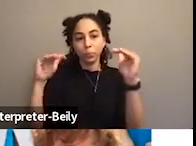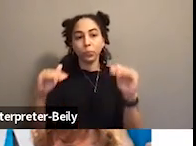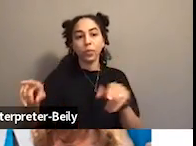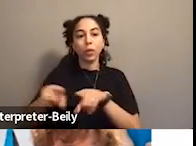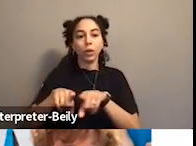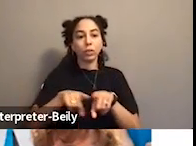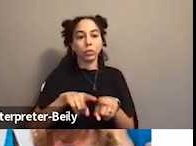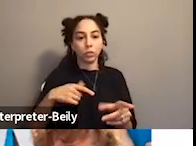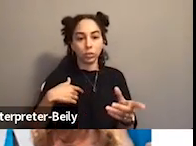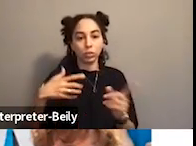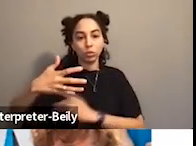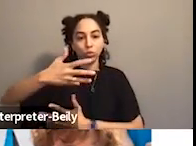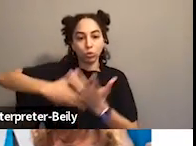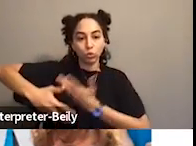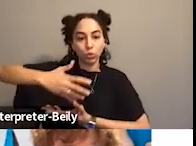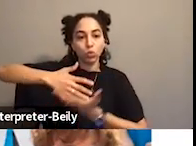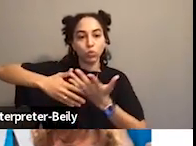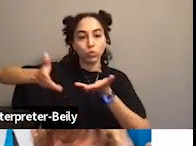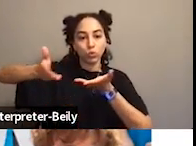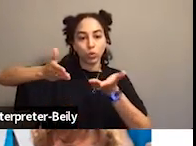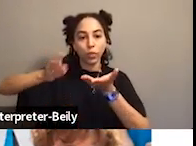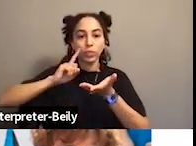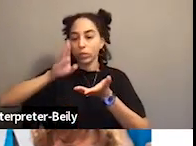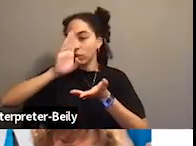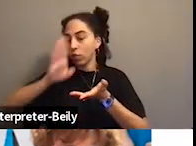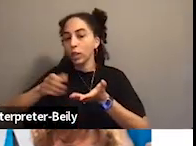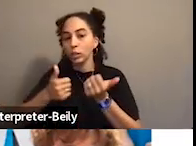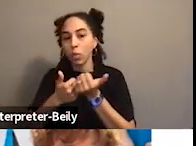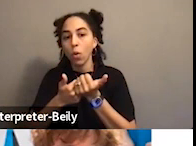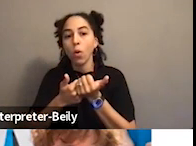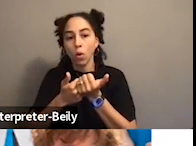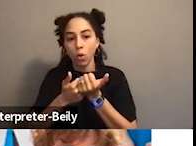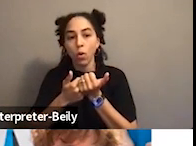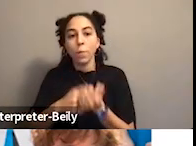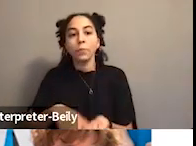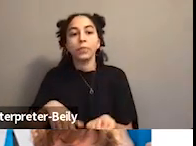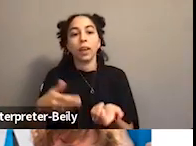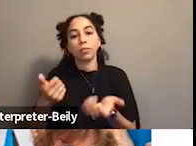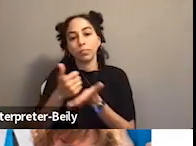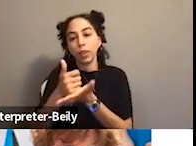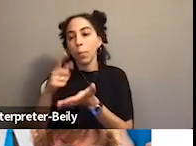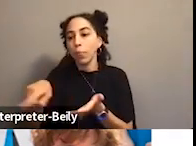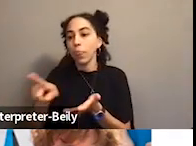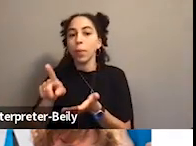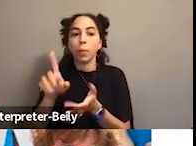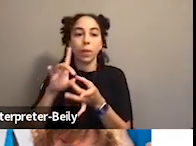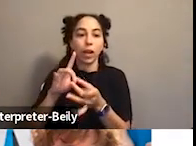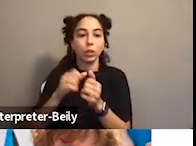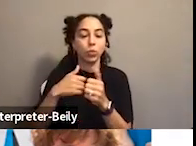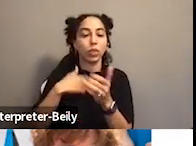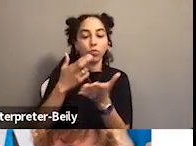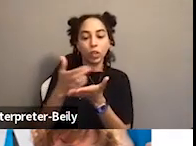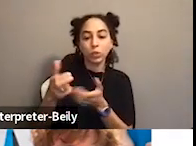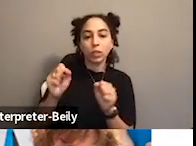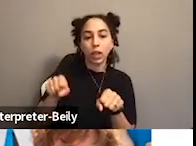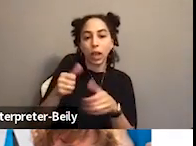also social services to direct support professionals, such as helping them connect with resources that can